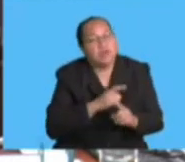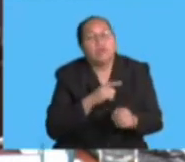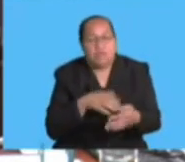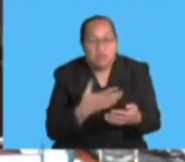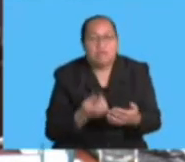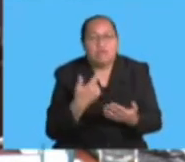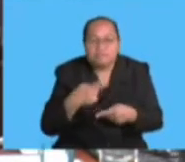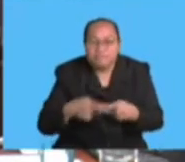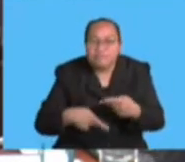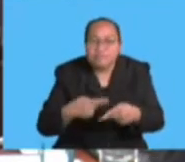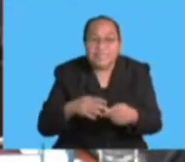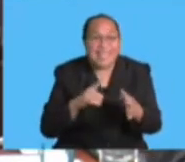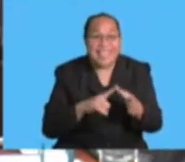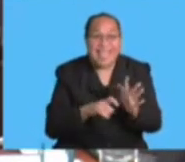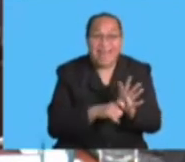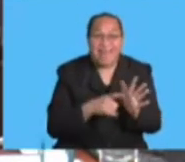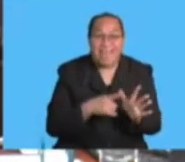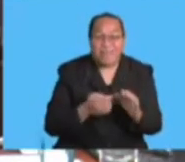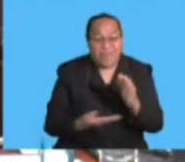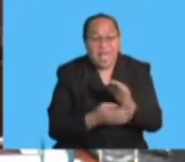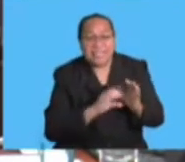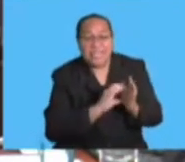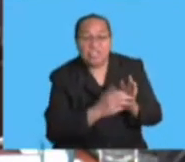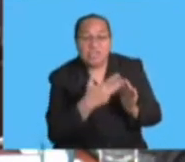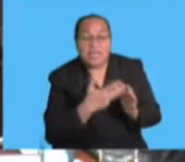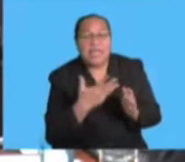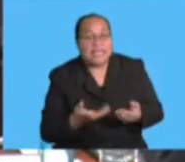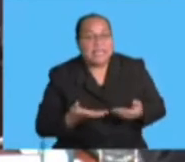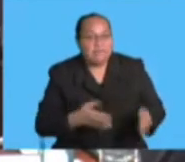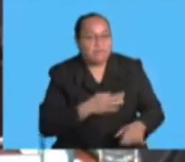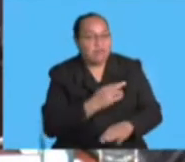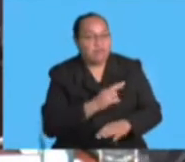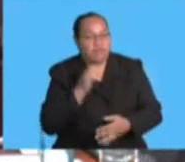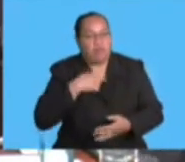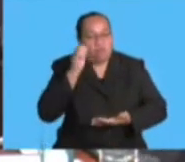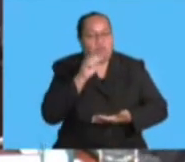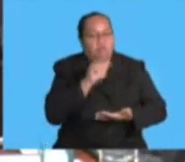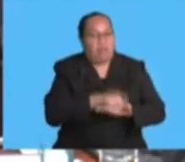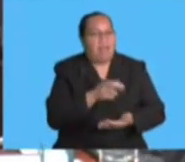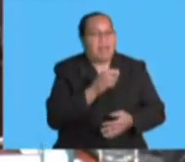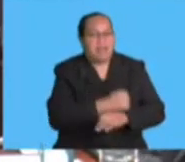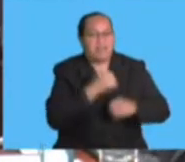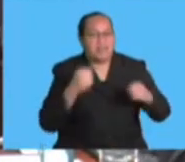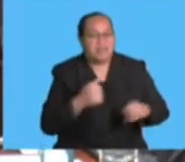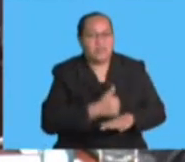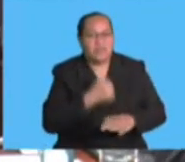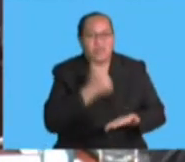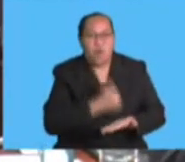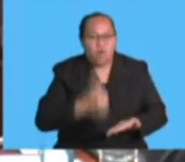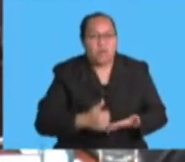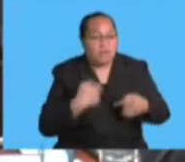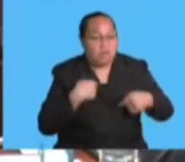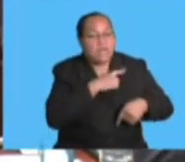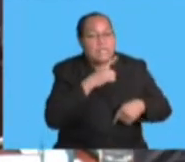Speaker, said the ERA under Section 19 gives powers to the labor inspectors and labor officers to enter and inspect